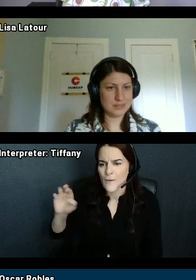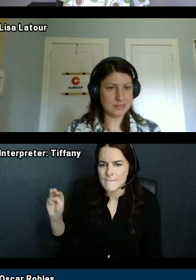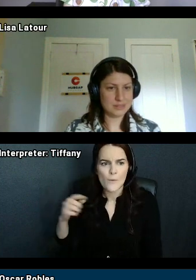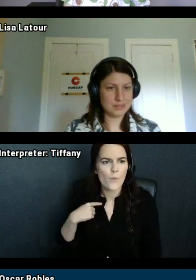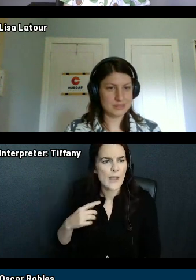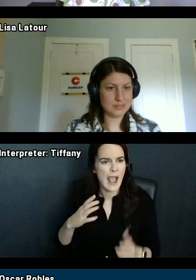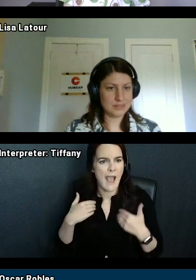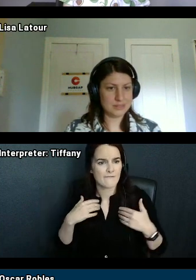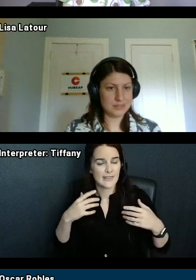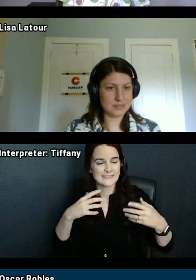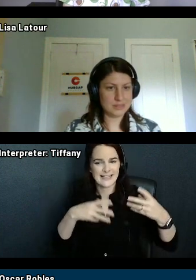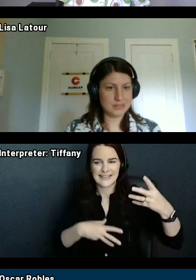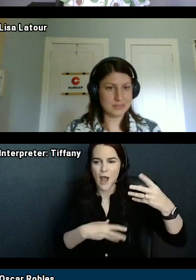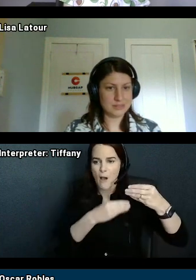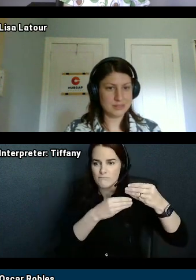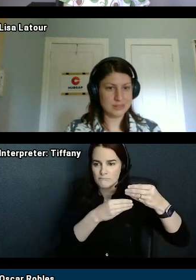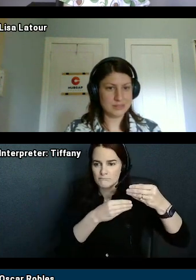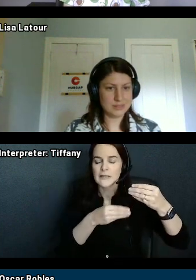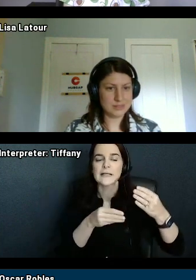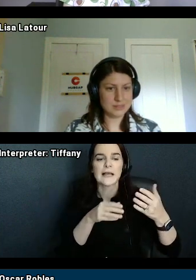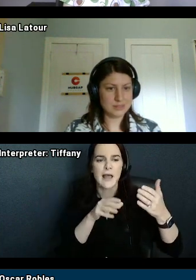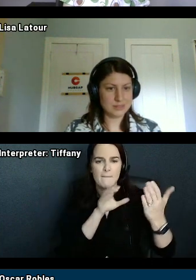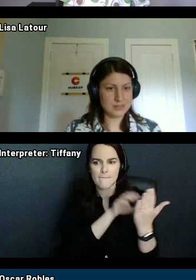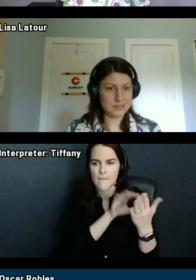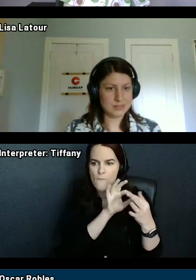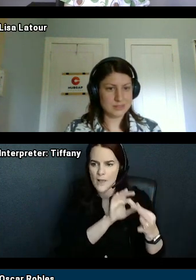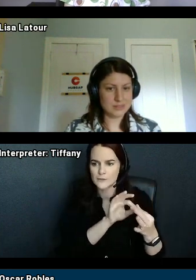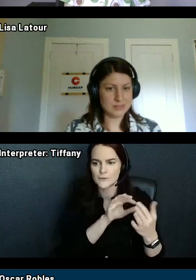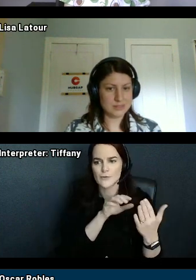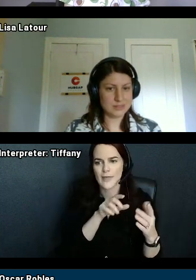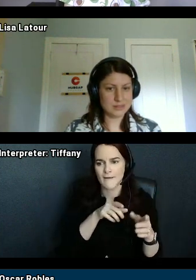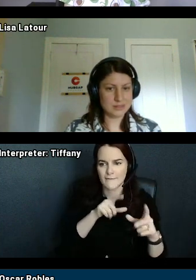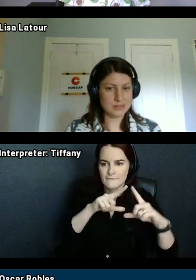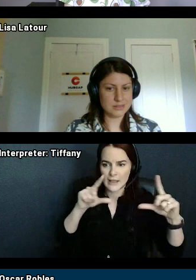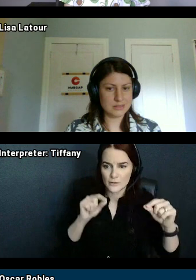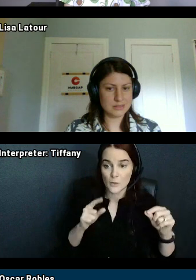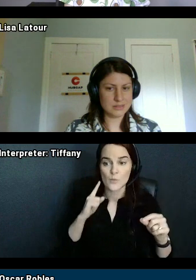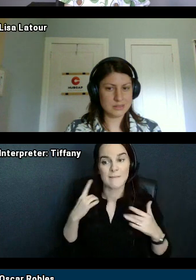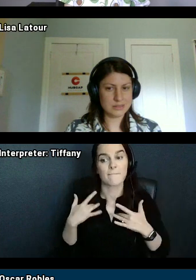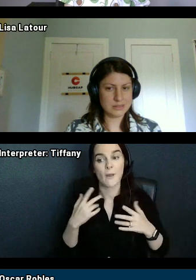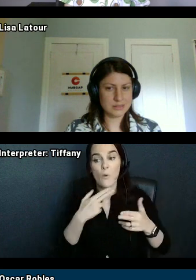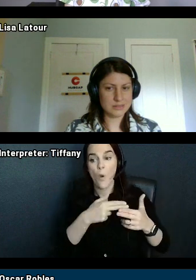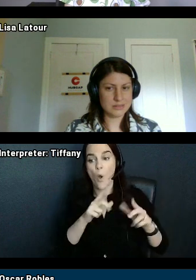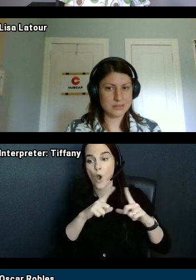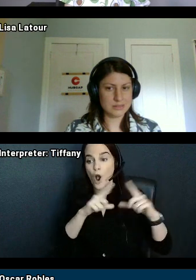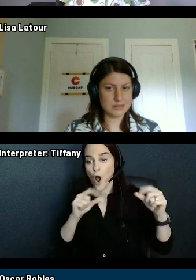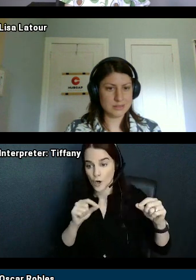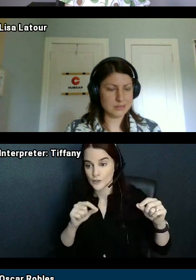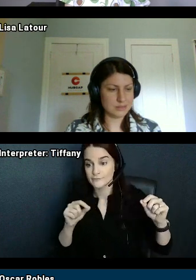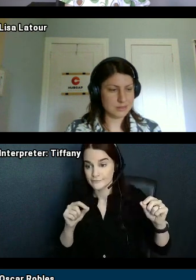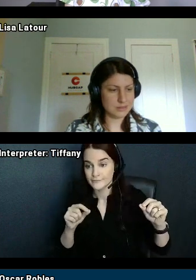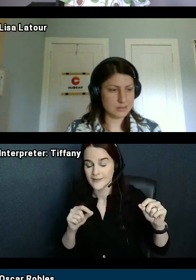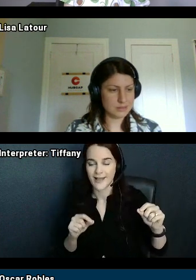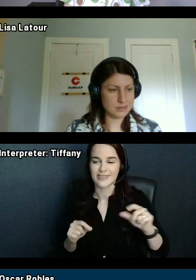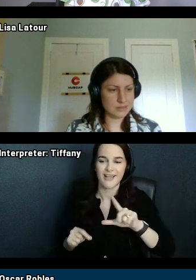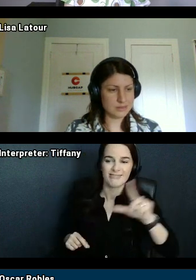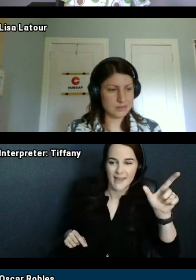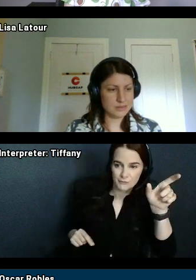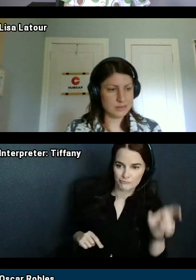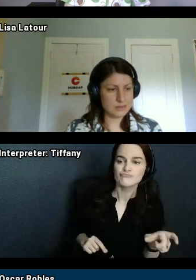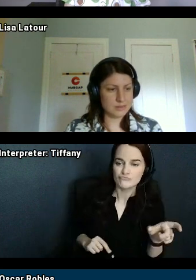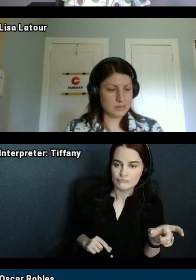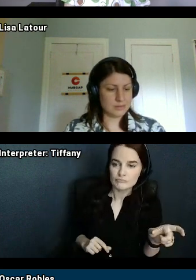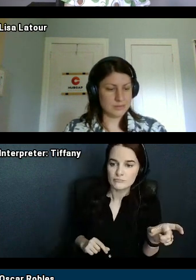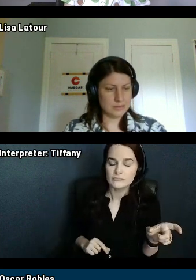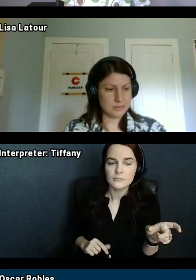labeled about this deal. And so we typically refer to that as a card on the left-hand sidebar. And so not